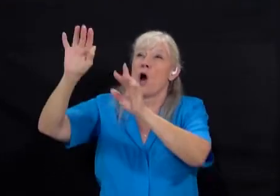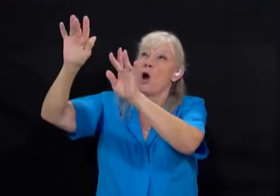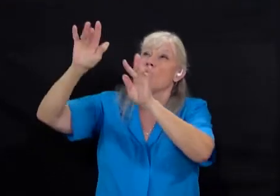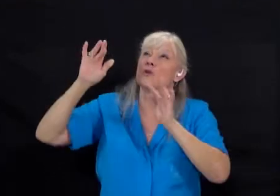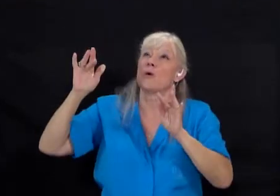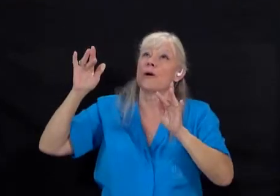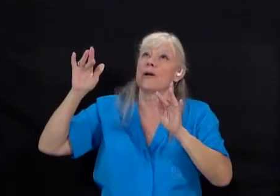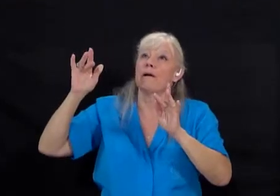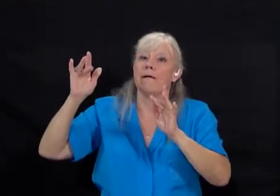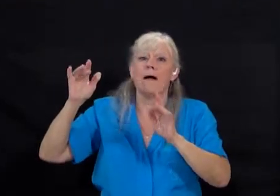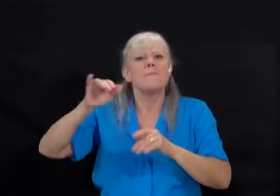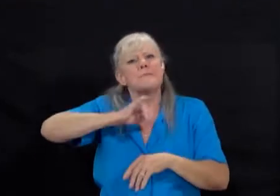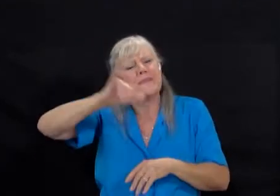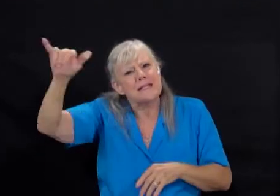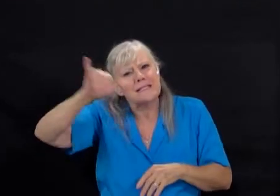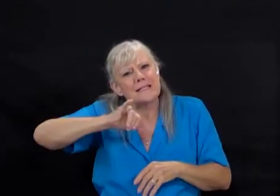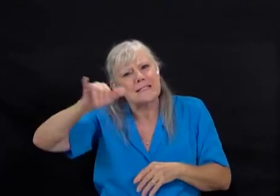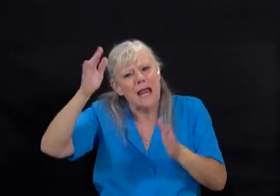the death.